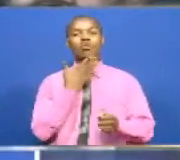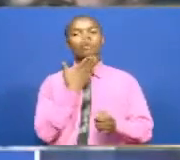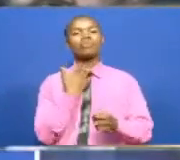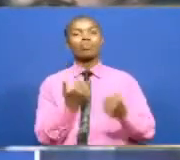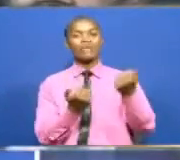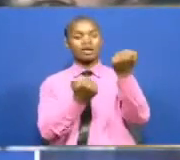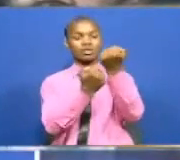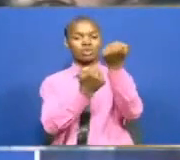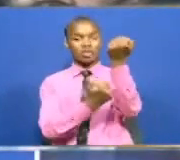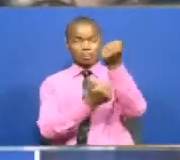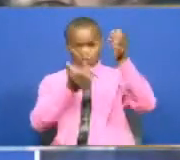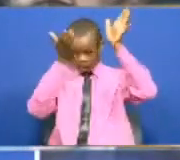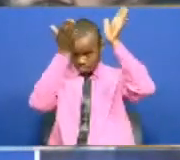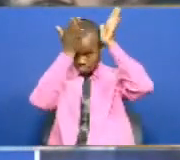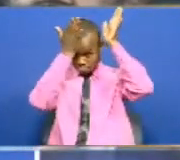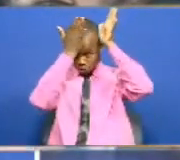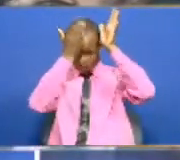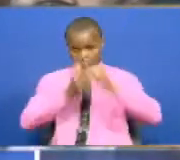I want to support the Bishop.